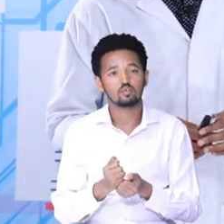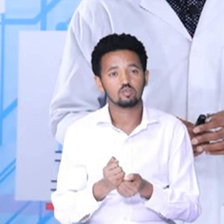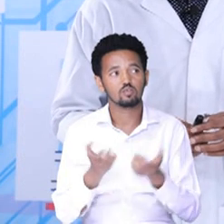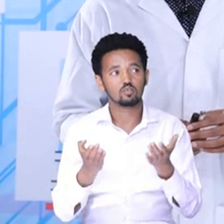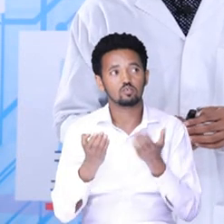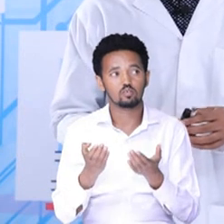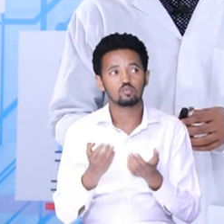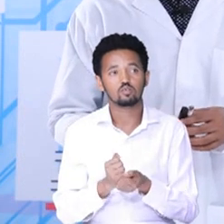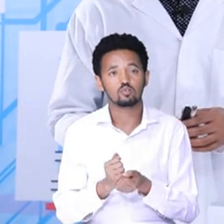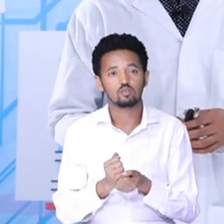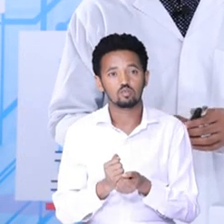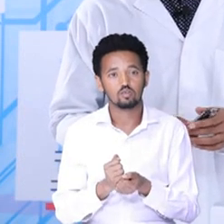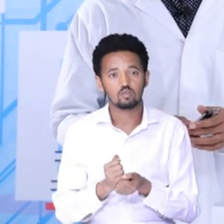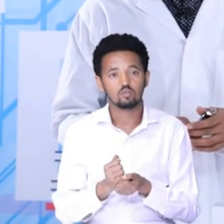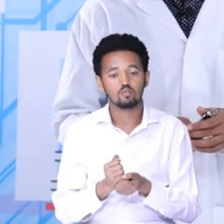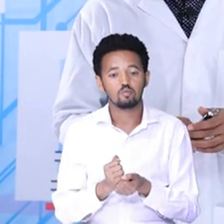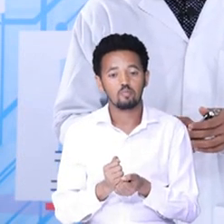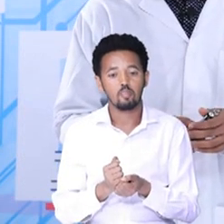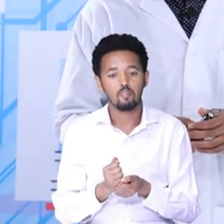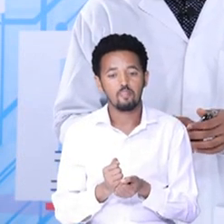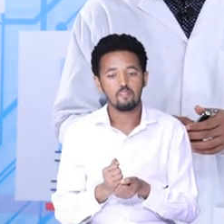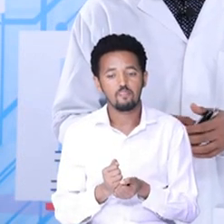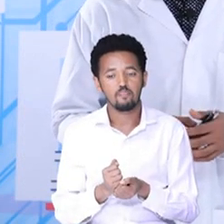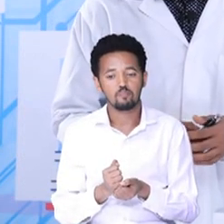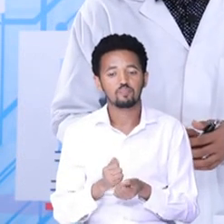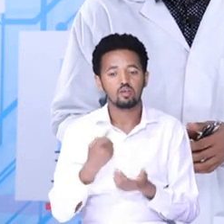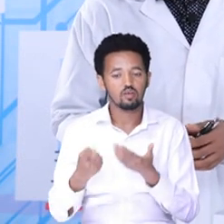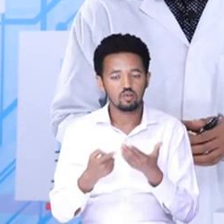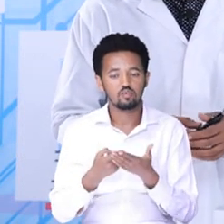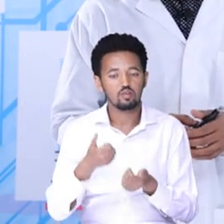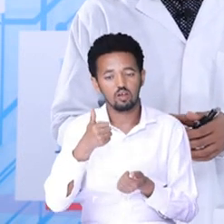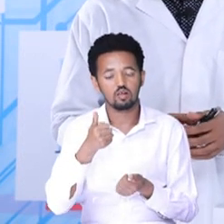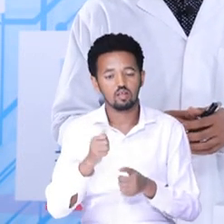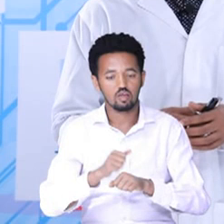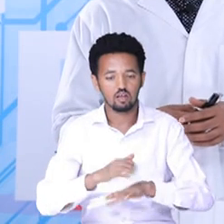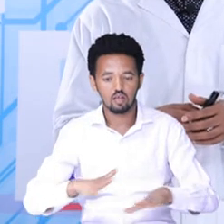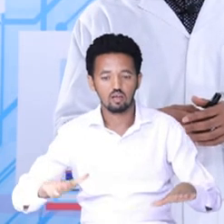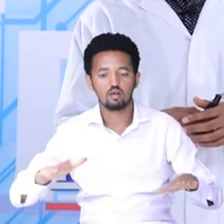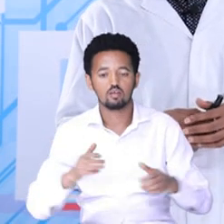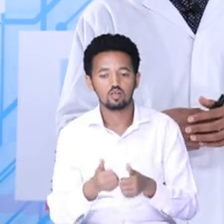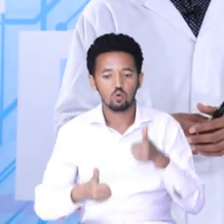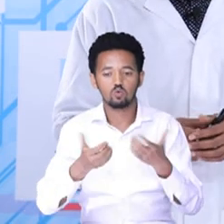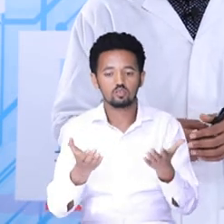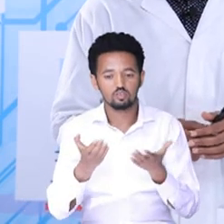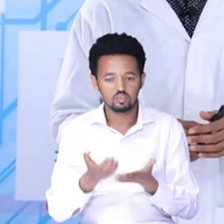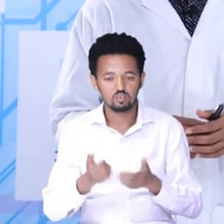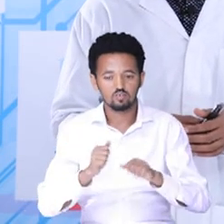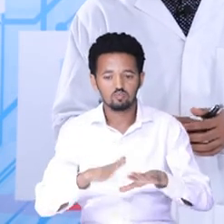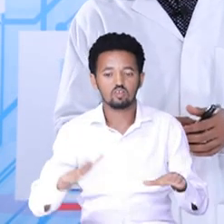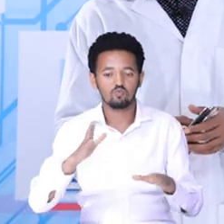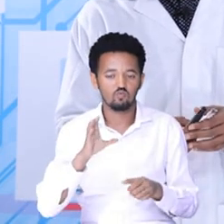for communal field of labor. If there is an area or a field which need a labor